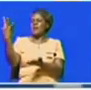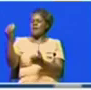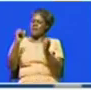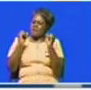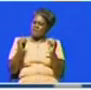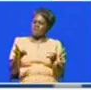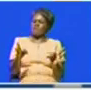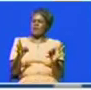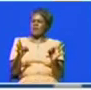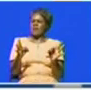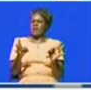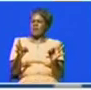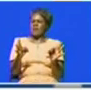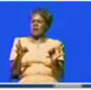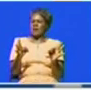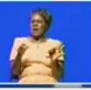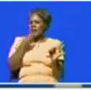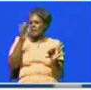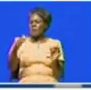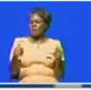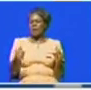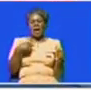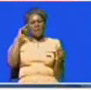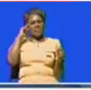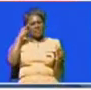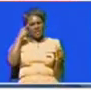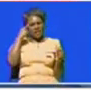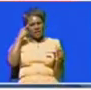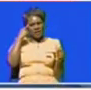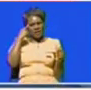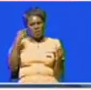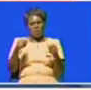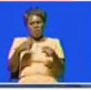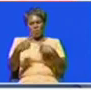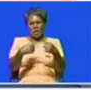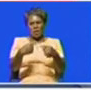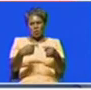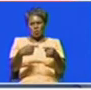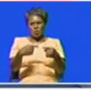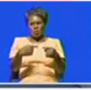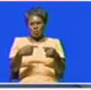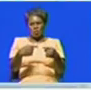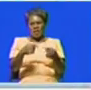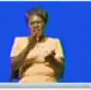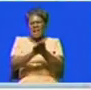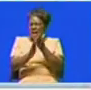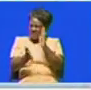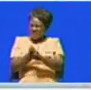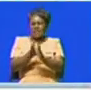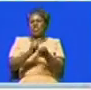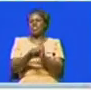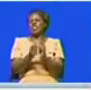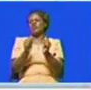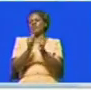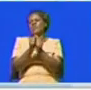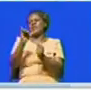if, and this has not been answered, I think it is fair to proceed with this interview on the basis that nothing has changed with